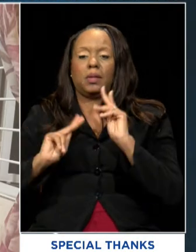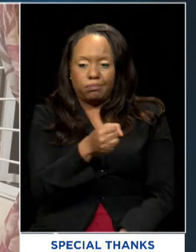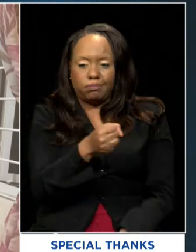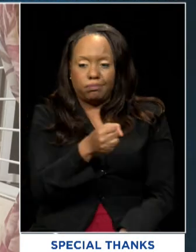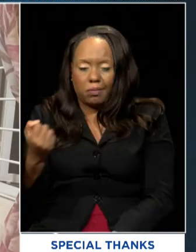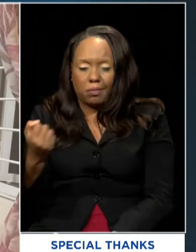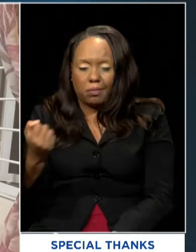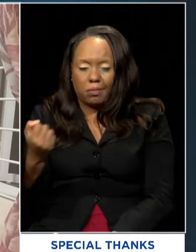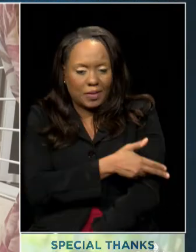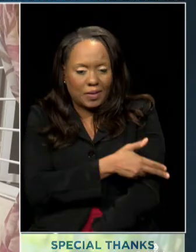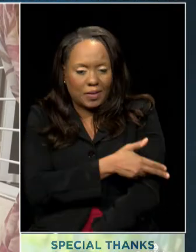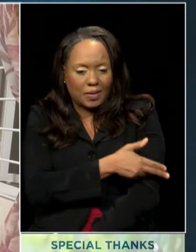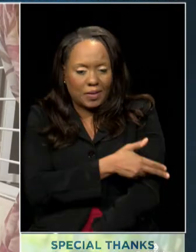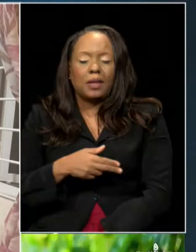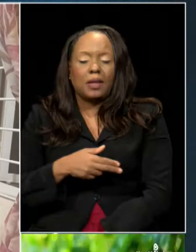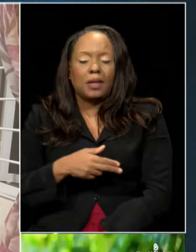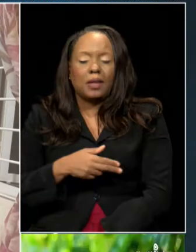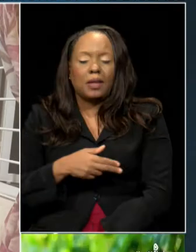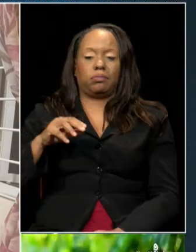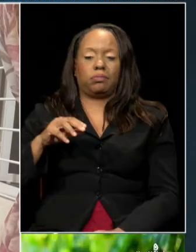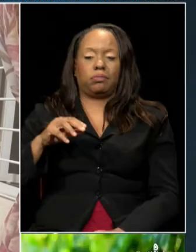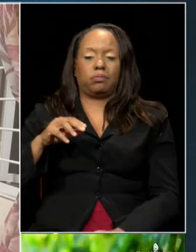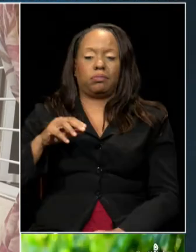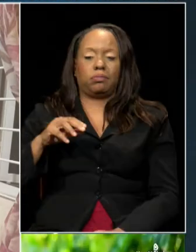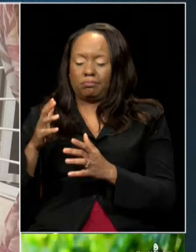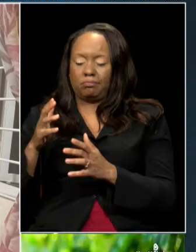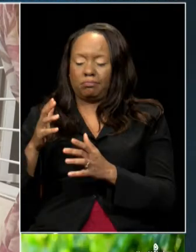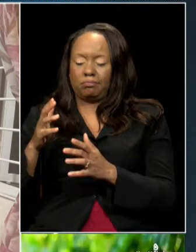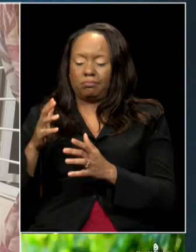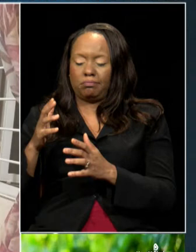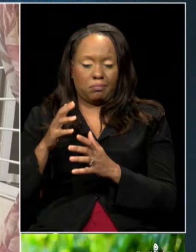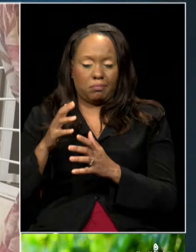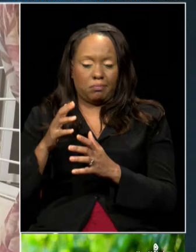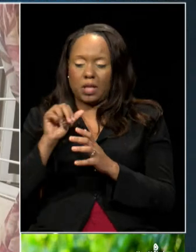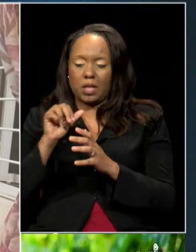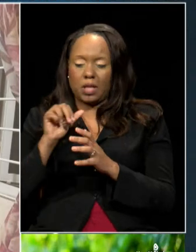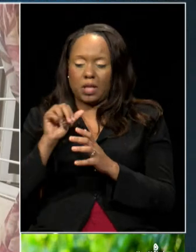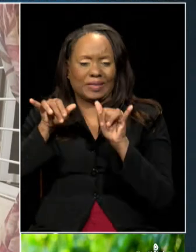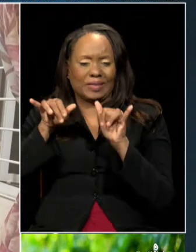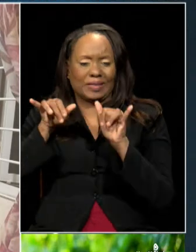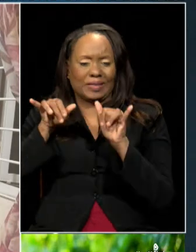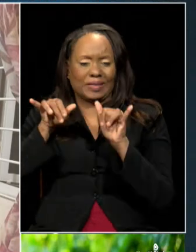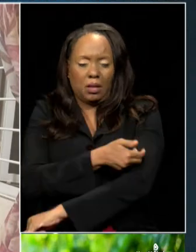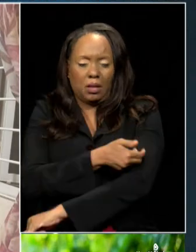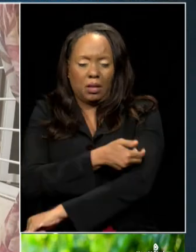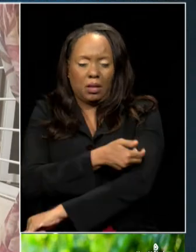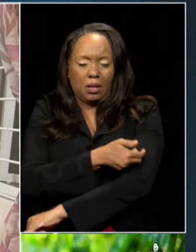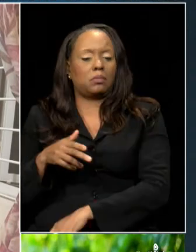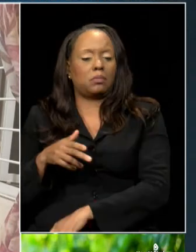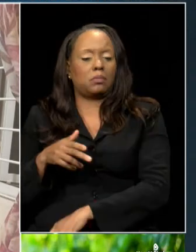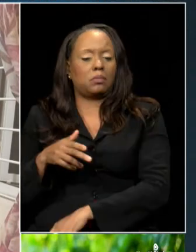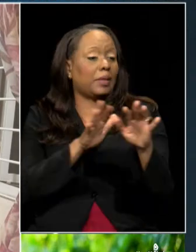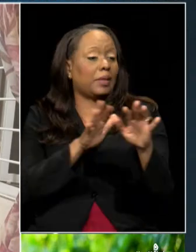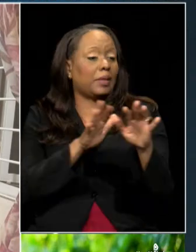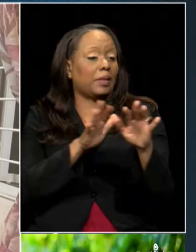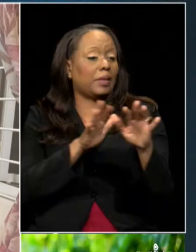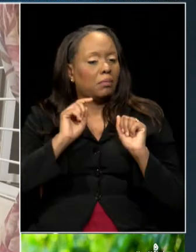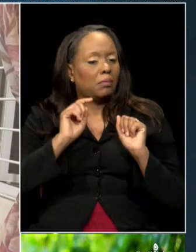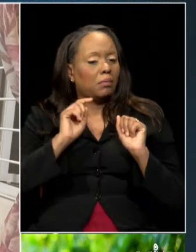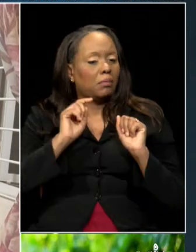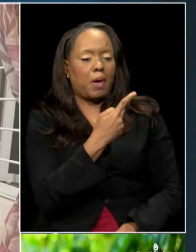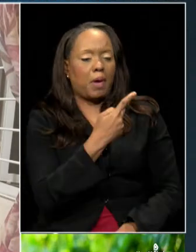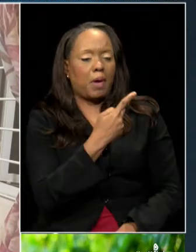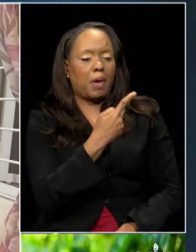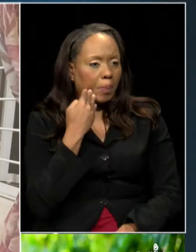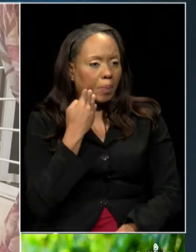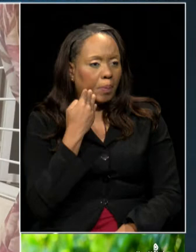they go directly back to the community. In that regard, it would be outpatient rehabilitation where the person